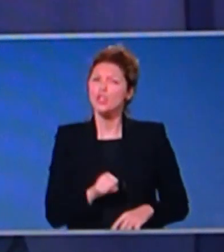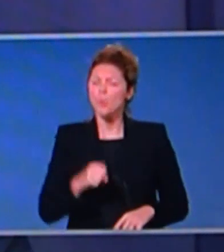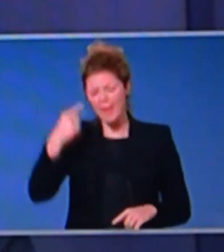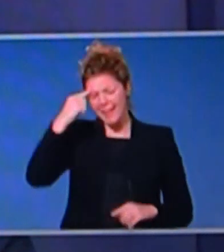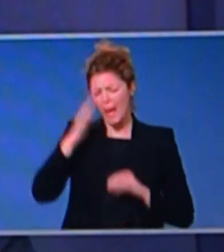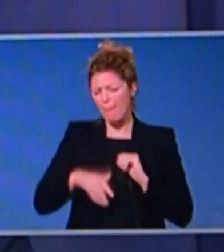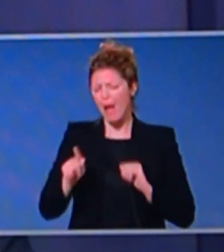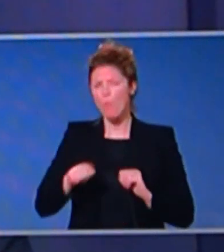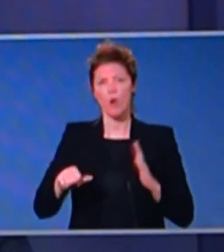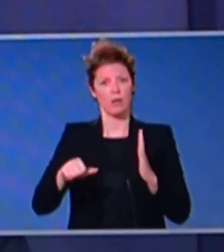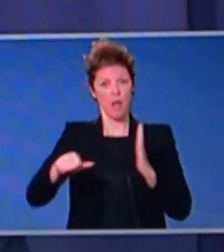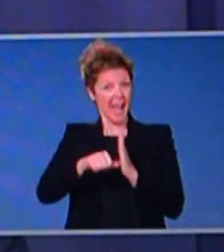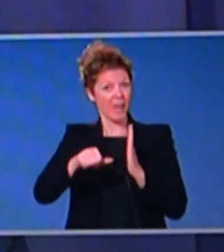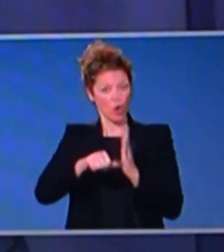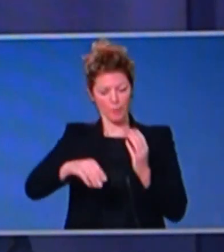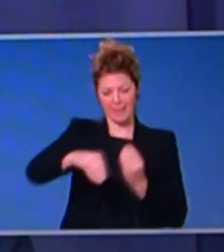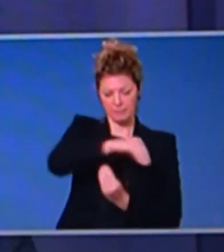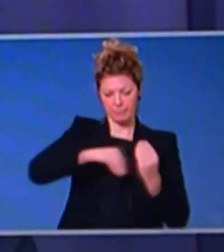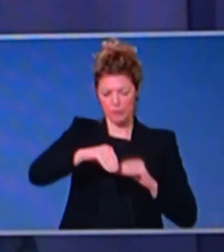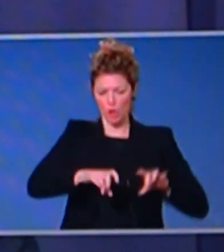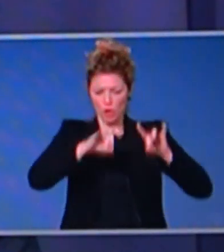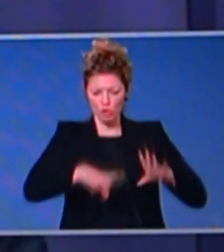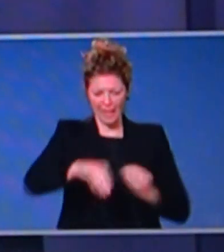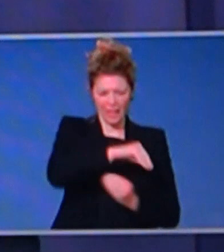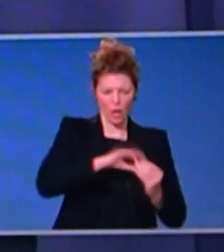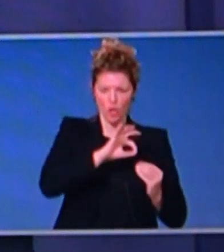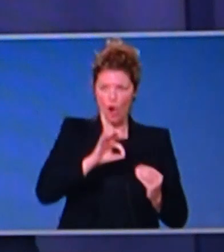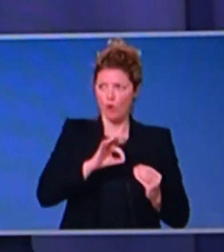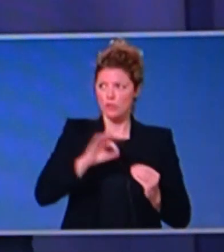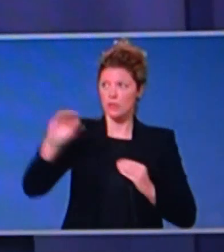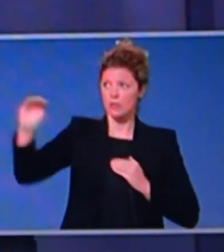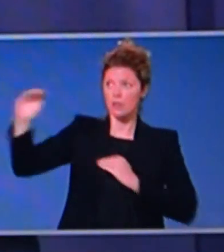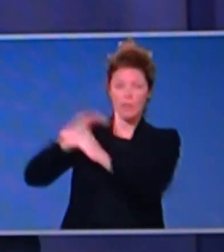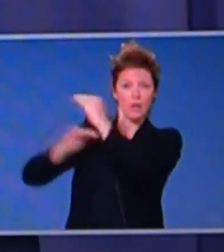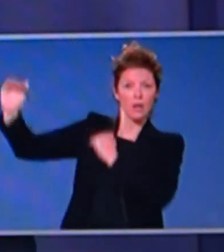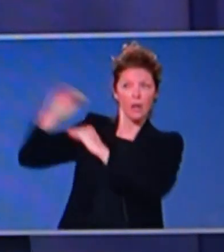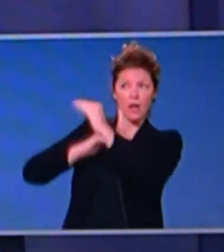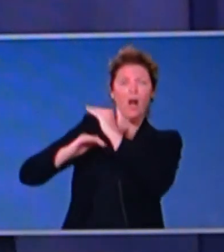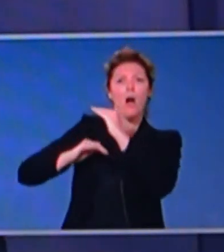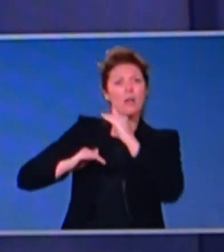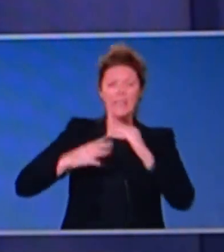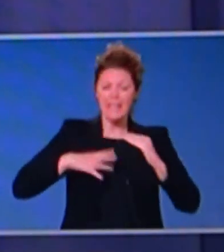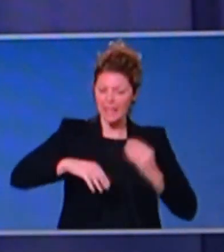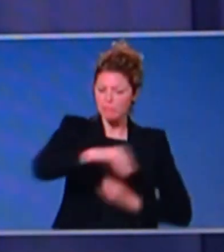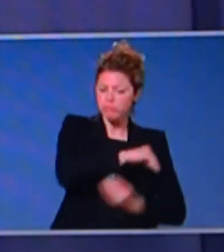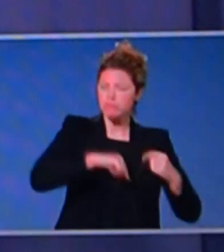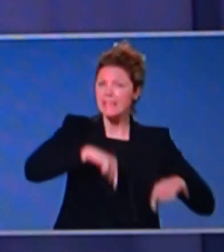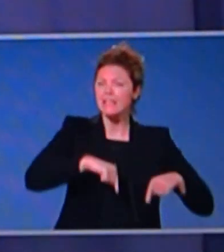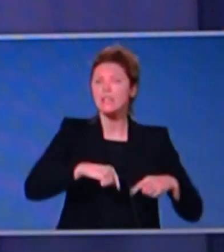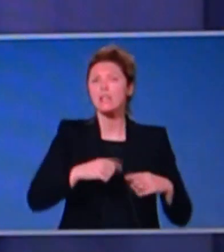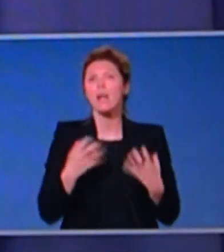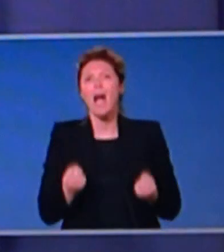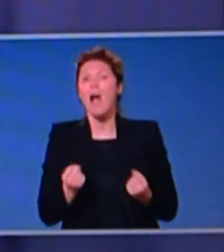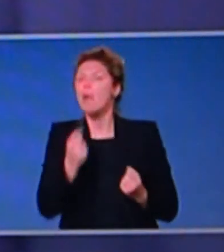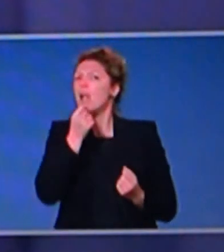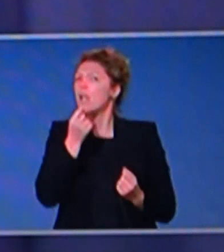economy that is self-sufficient as possible, and to be that, it has to be competitive. There are things that have restrained the